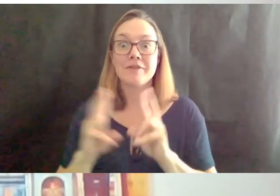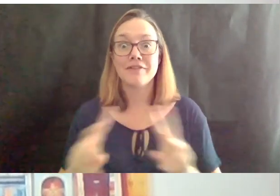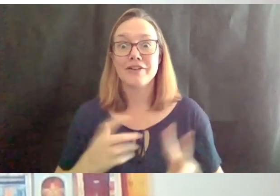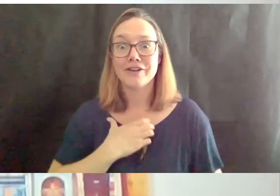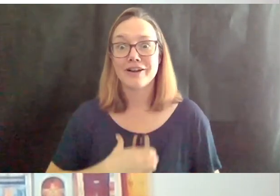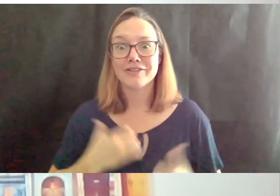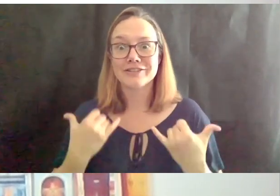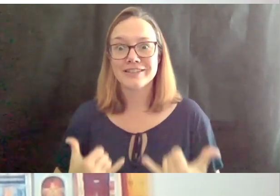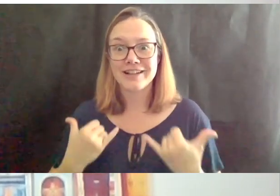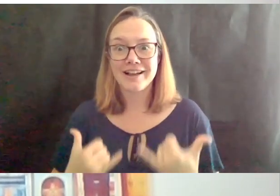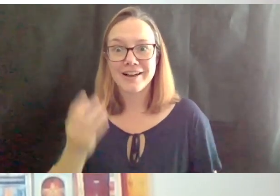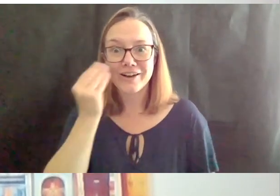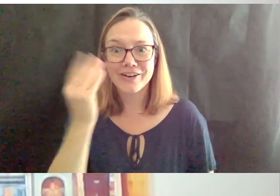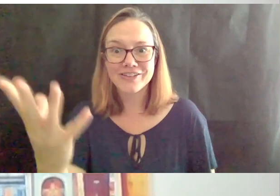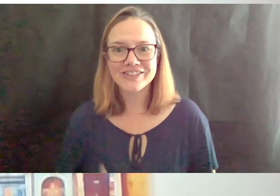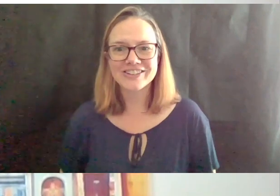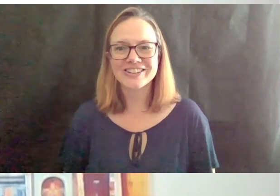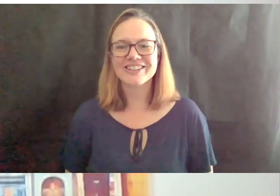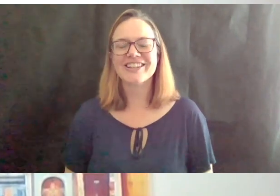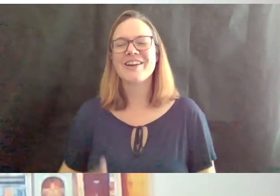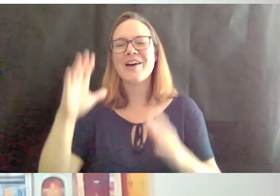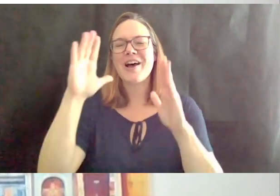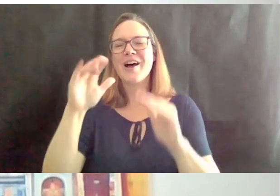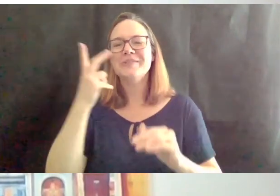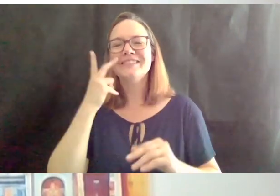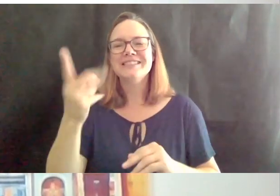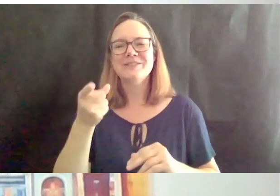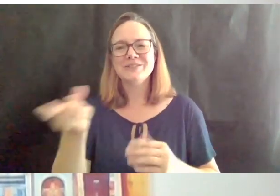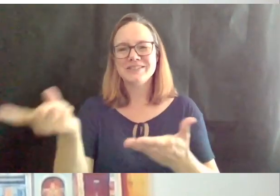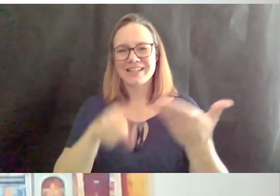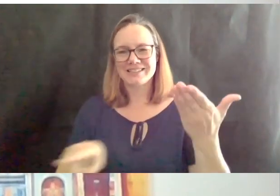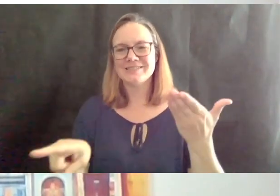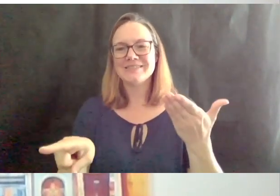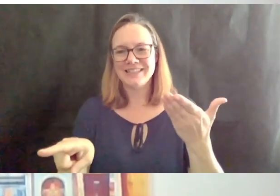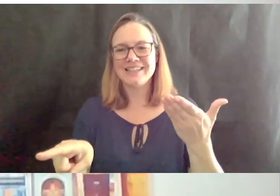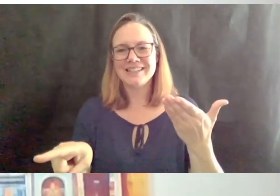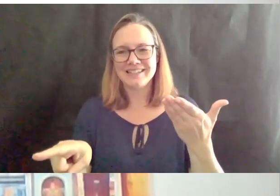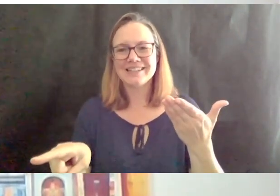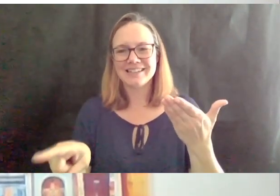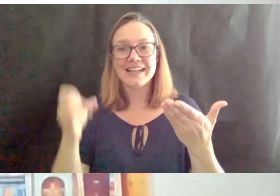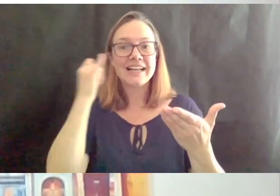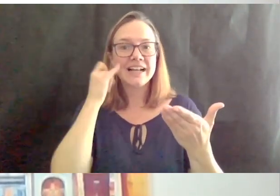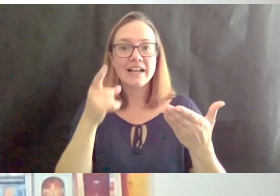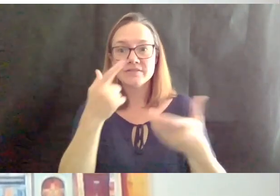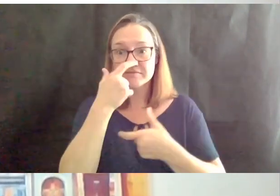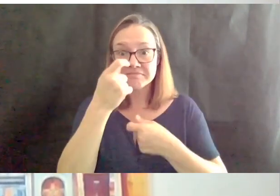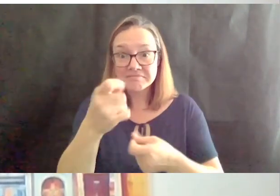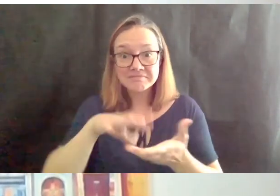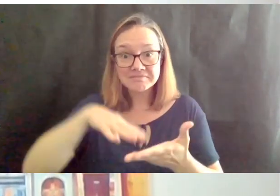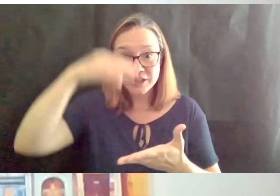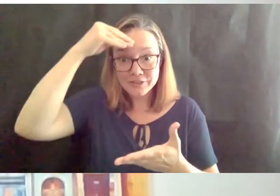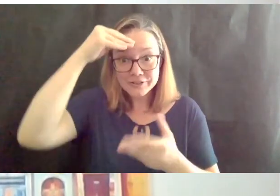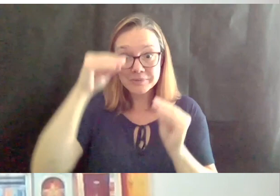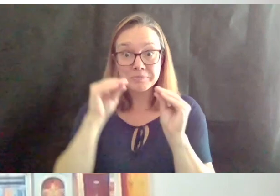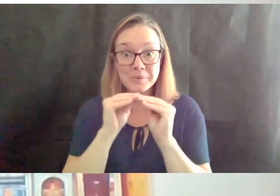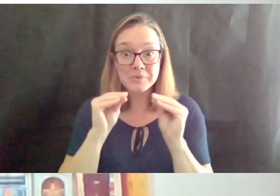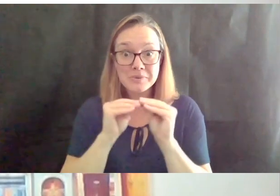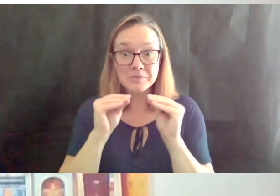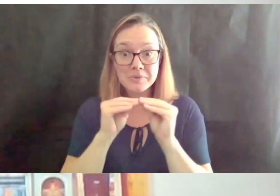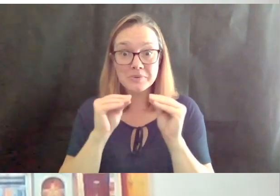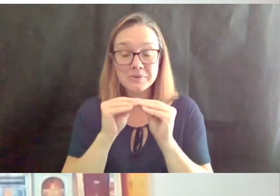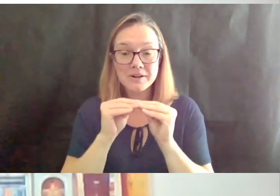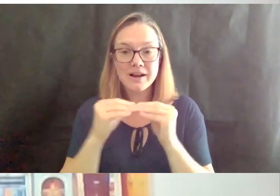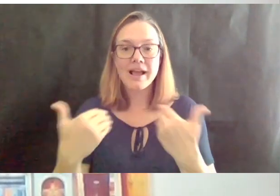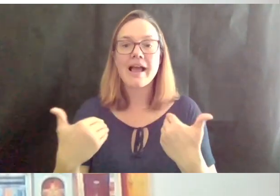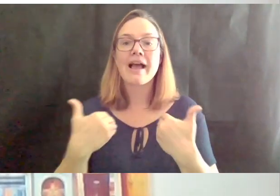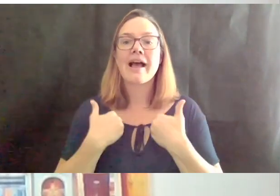now. And we hope to see you next week. And if you're interested in learning about more, there is a